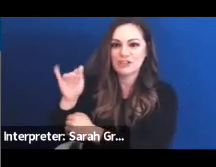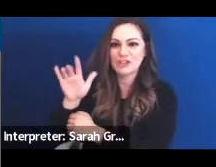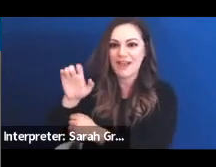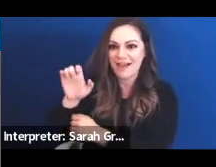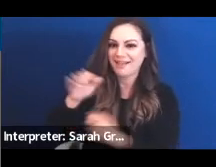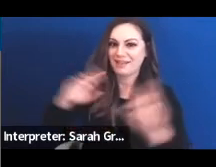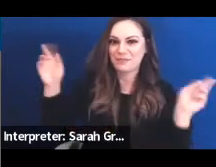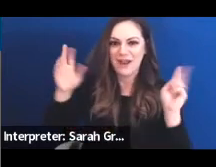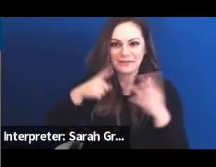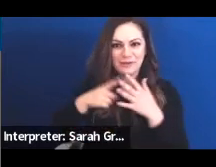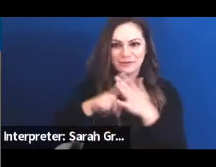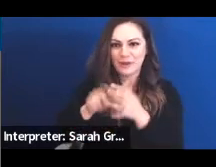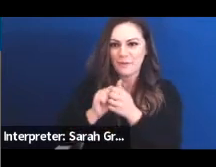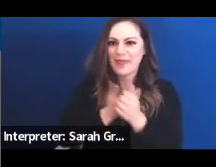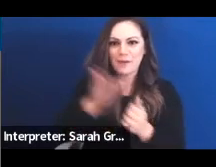speaker of the hour.